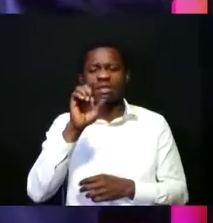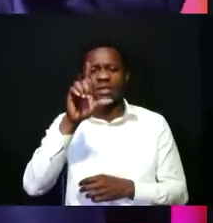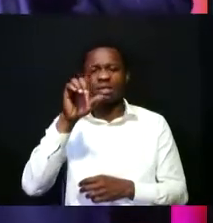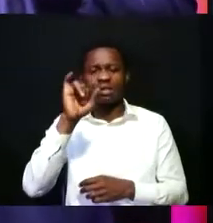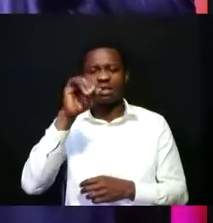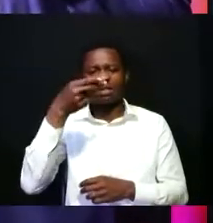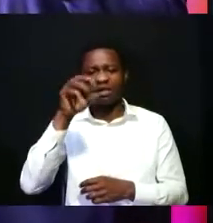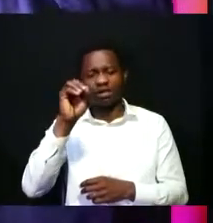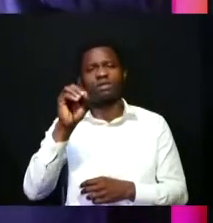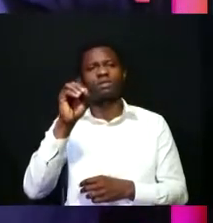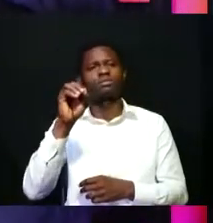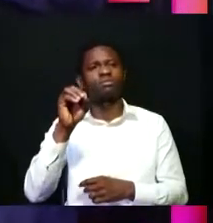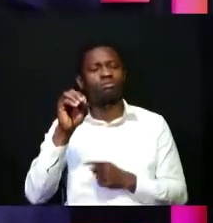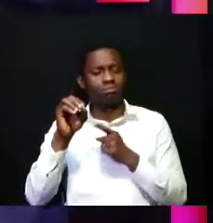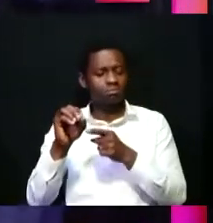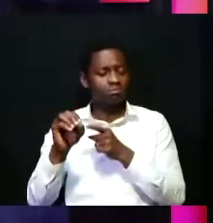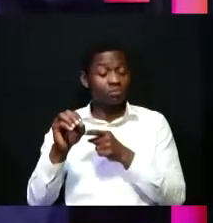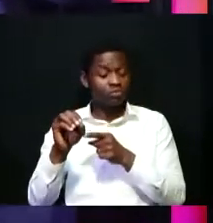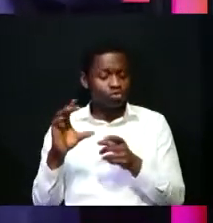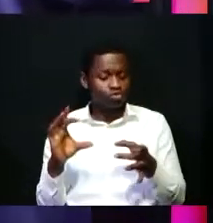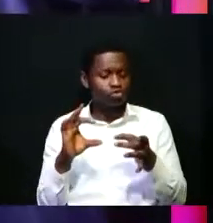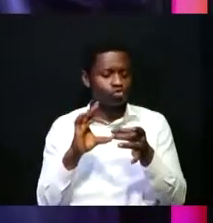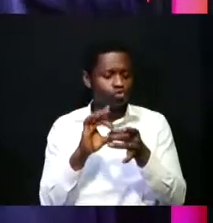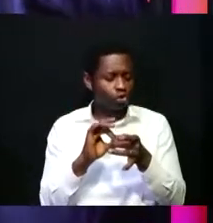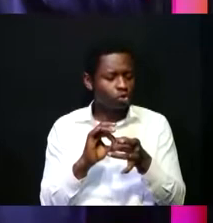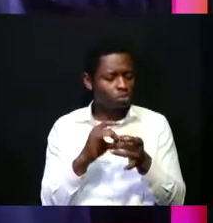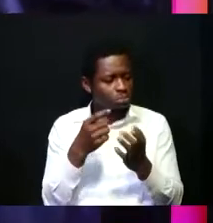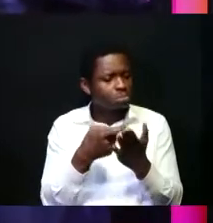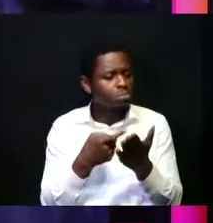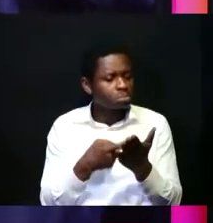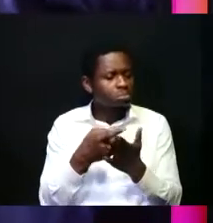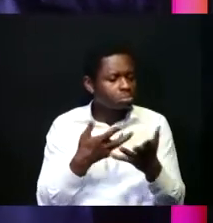somehow joined the discourse between Job and his three friends.